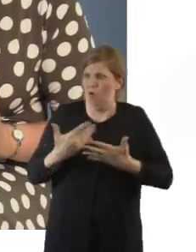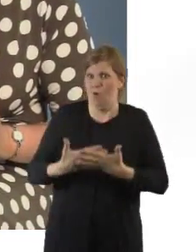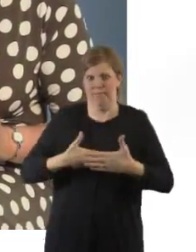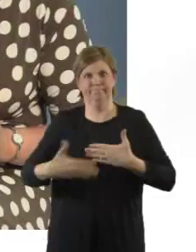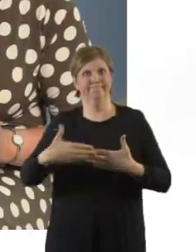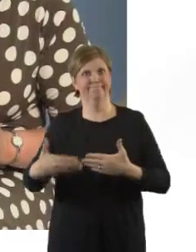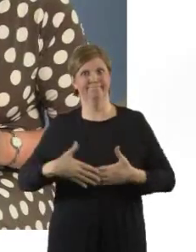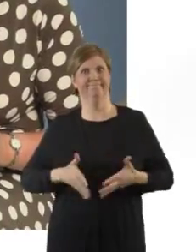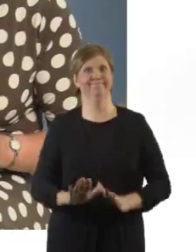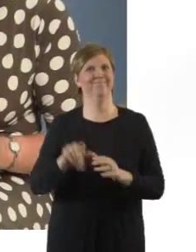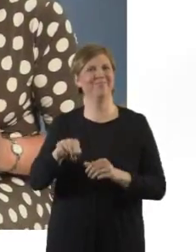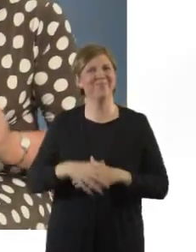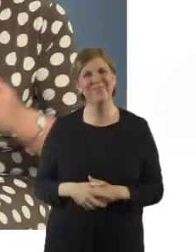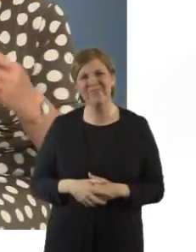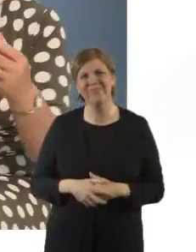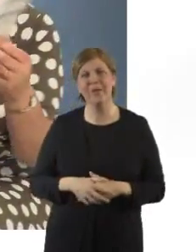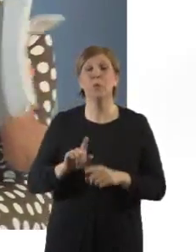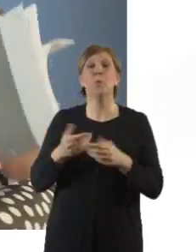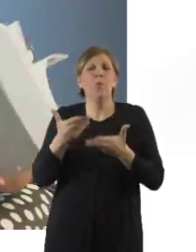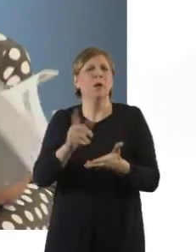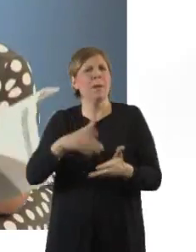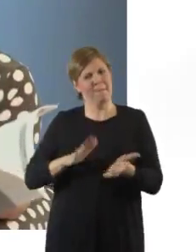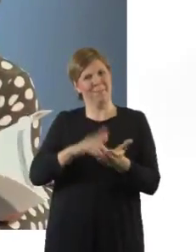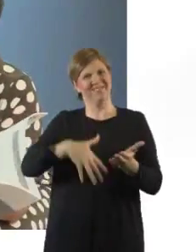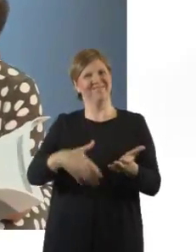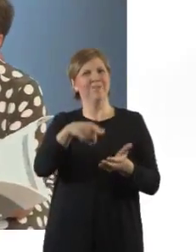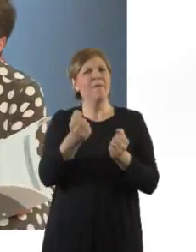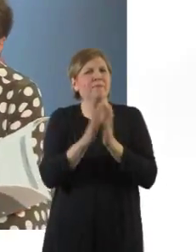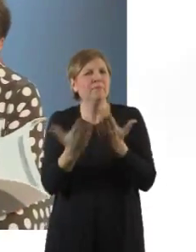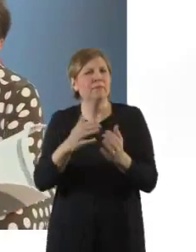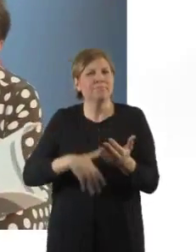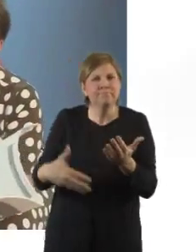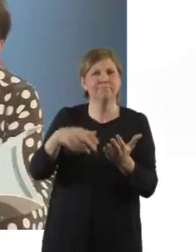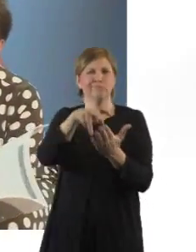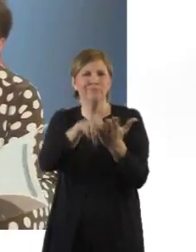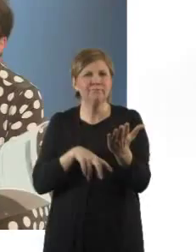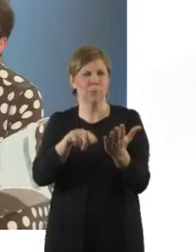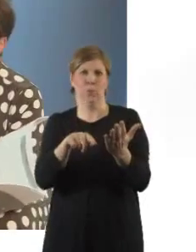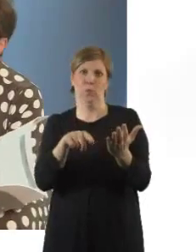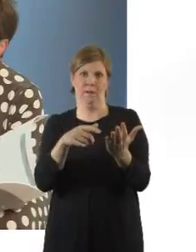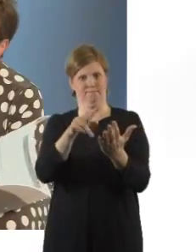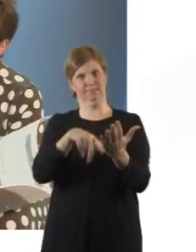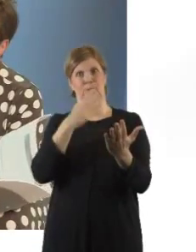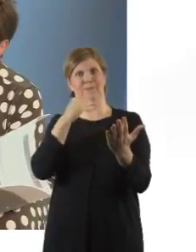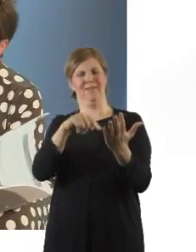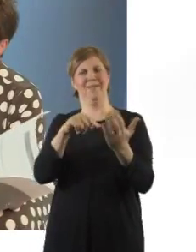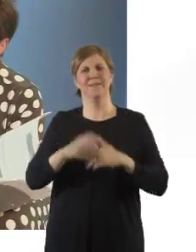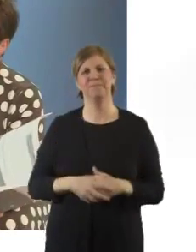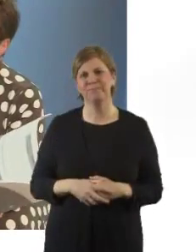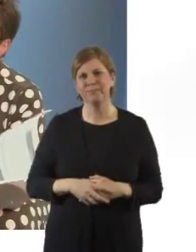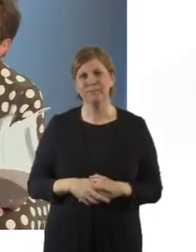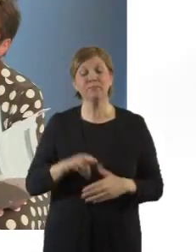to this as Mum's Handheld Record. Now, this is a record of mum, dad and the family history, but we'll also